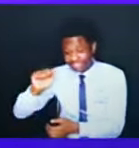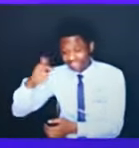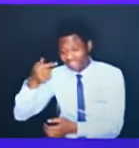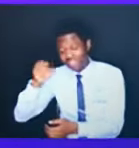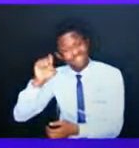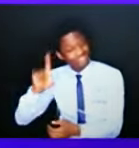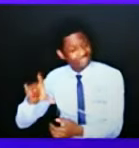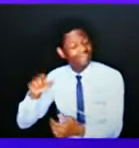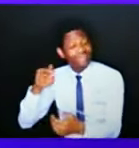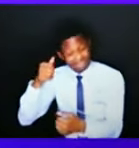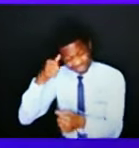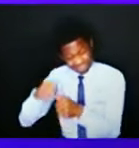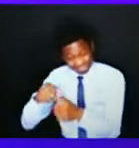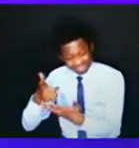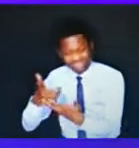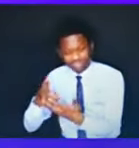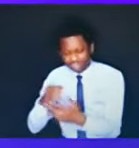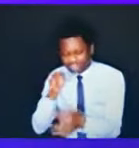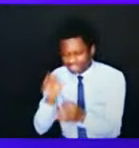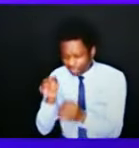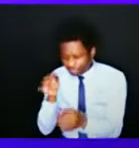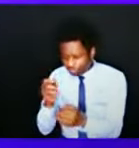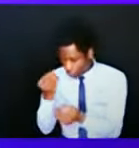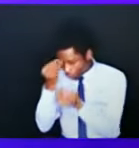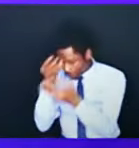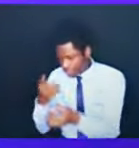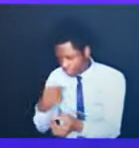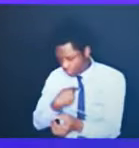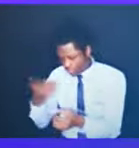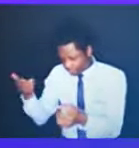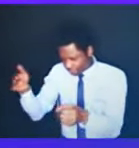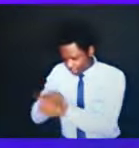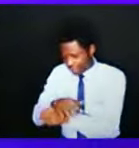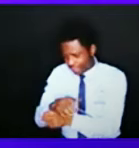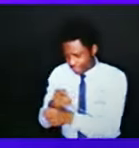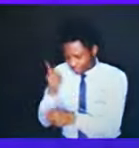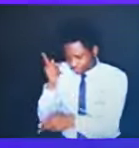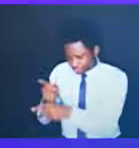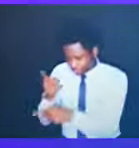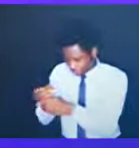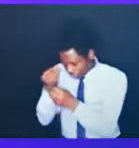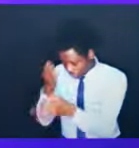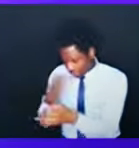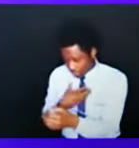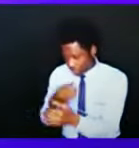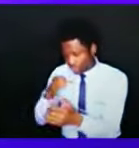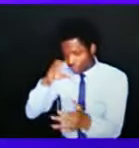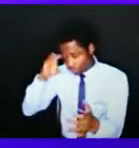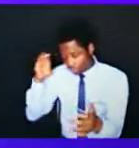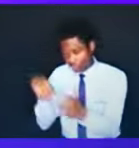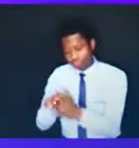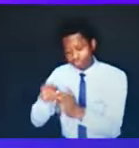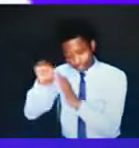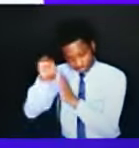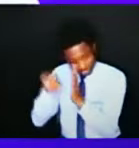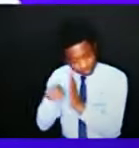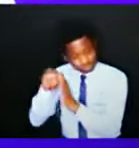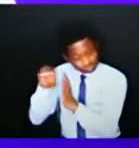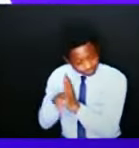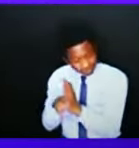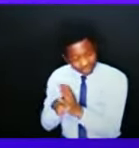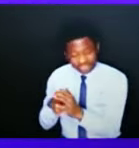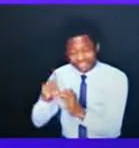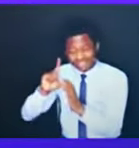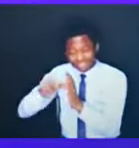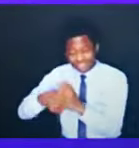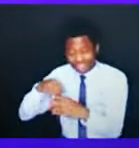me fully and keep my covenant, then out of all the nations that I